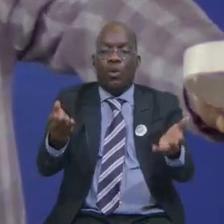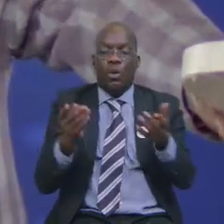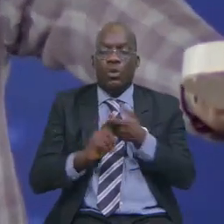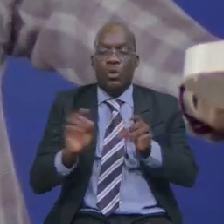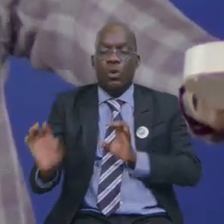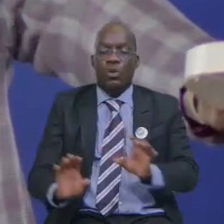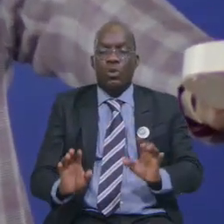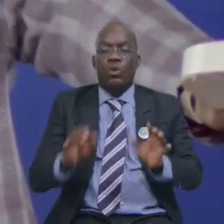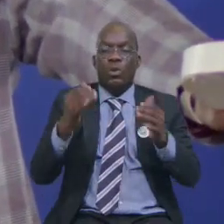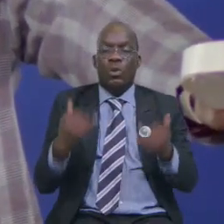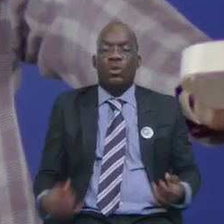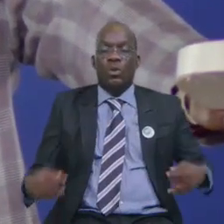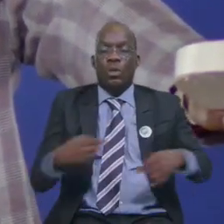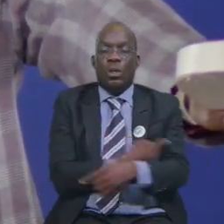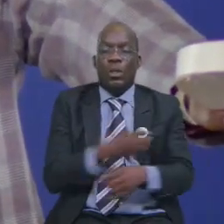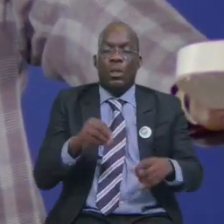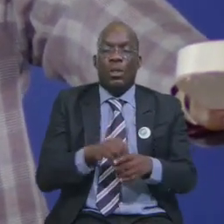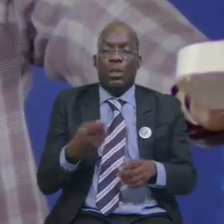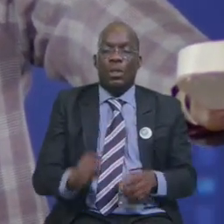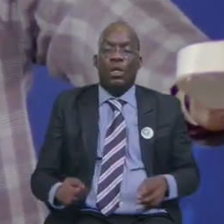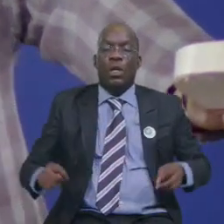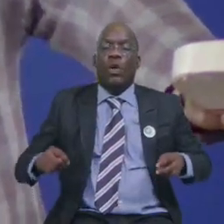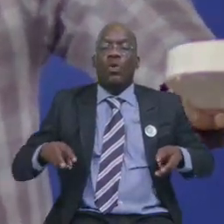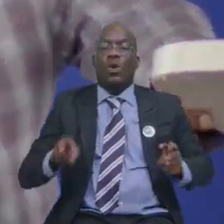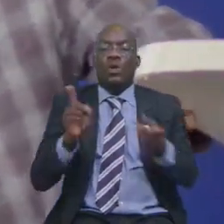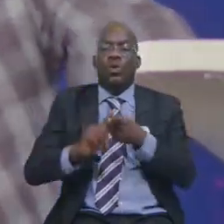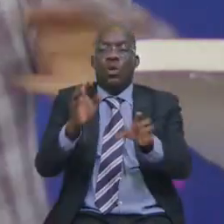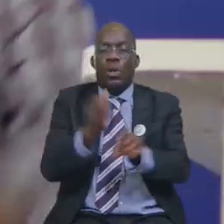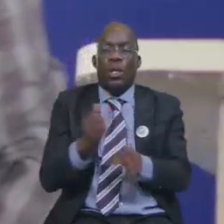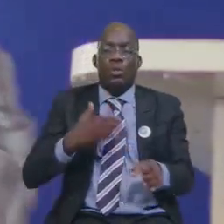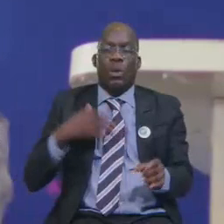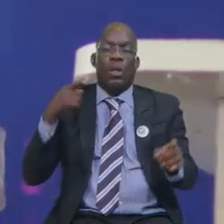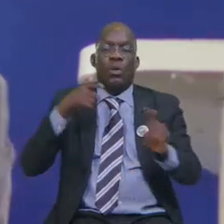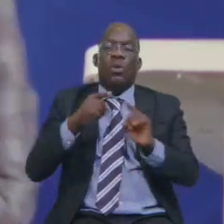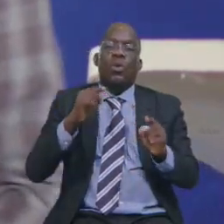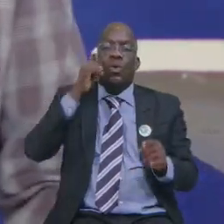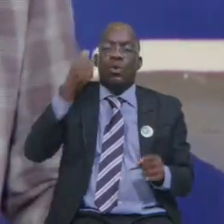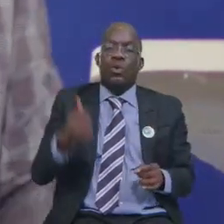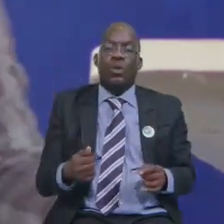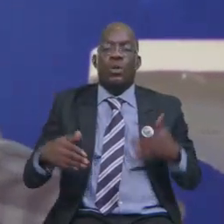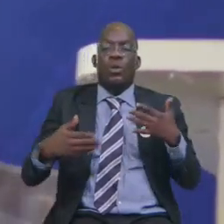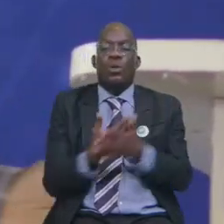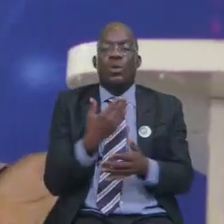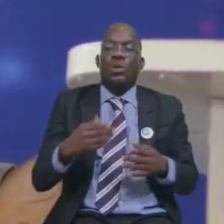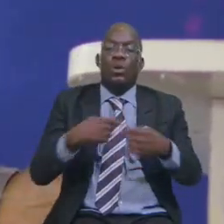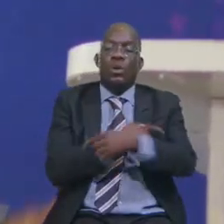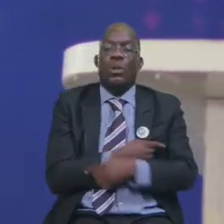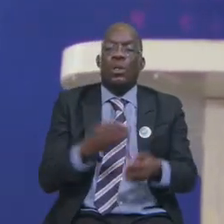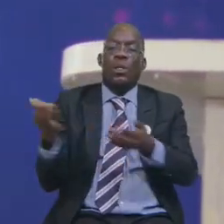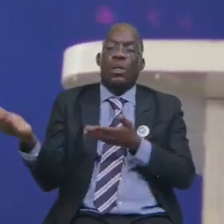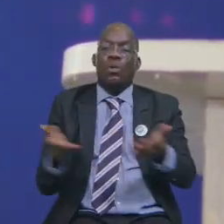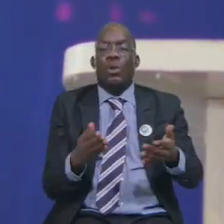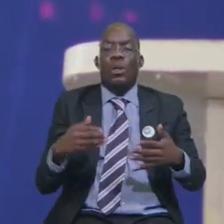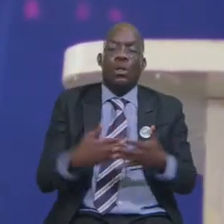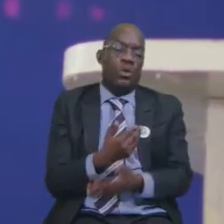in the direction of my goal. And then tomorrow, a new day brings a new